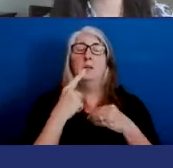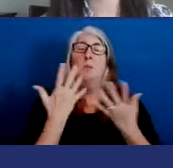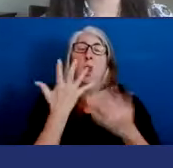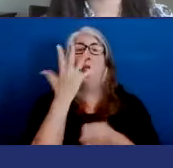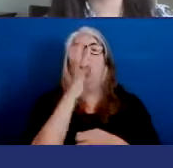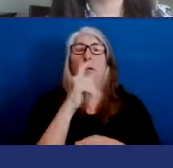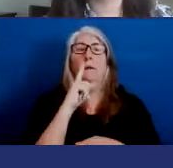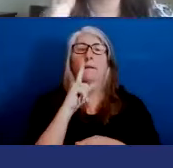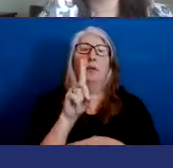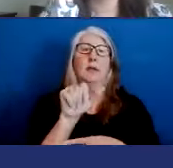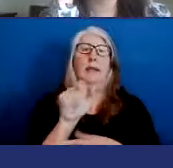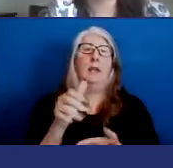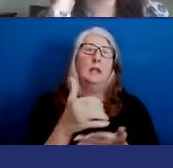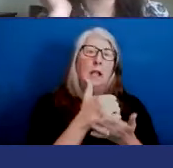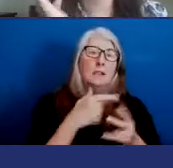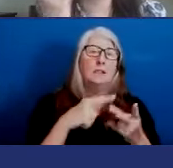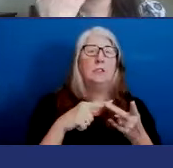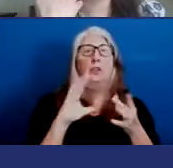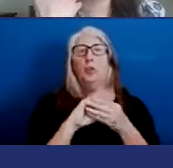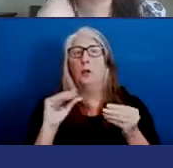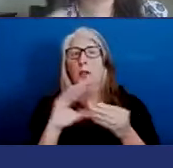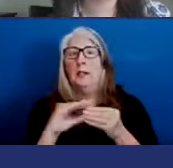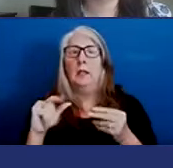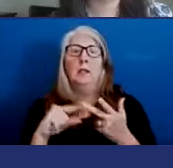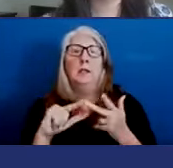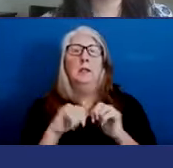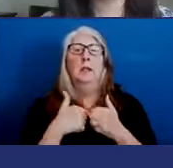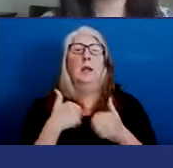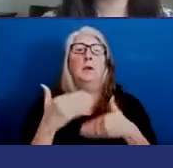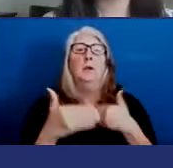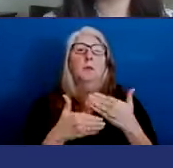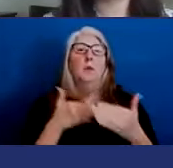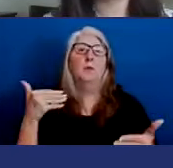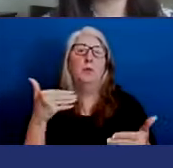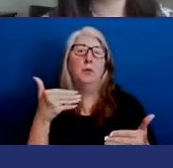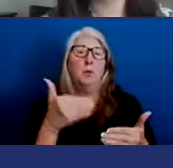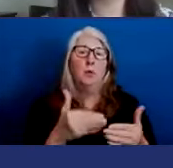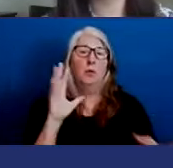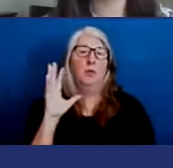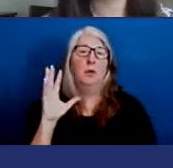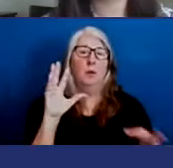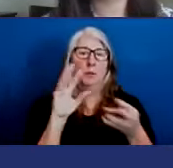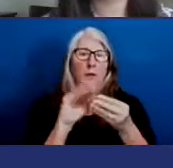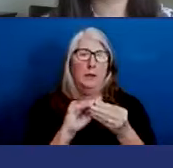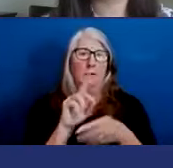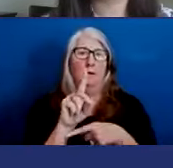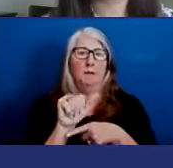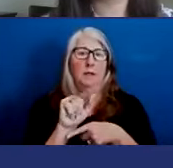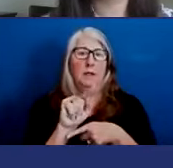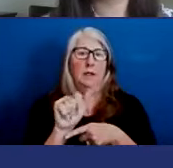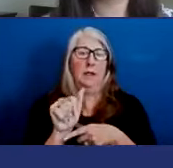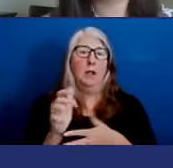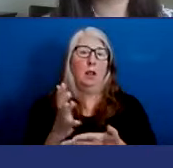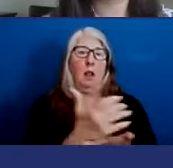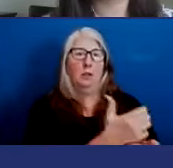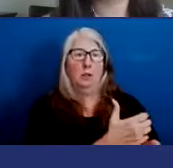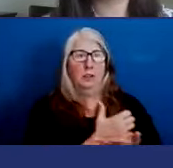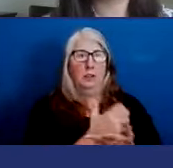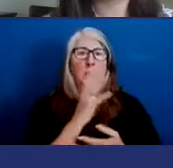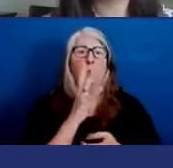these different groups, and how do we move more towards that comprehensive data collection, which includes